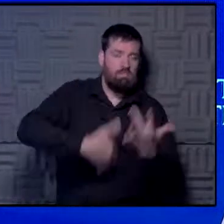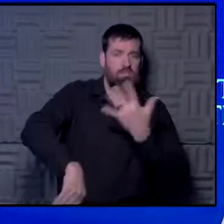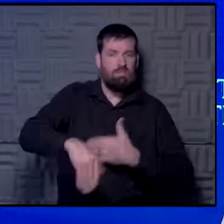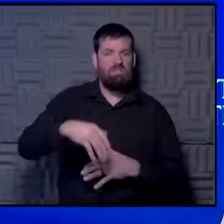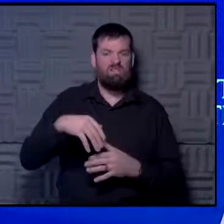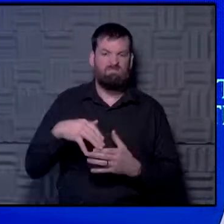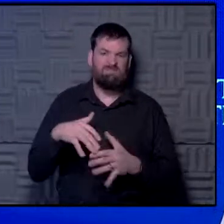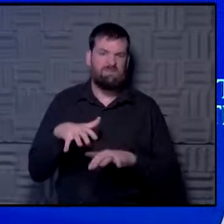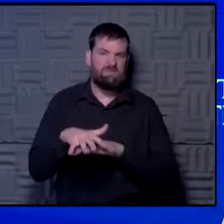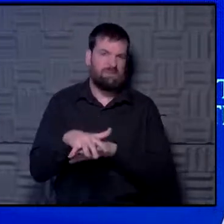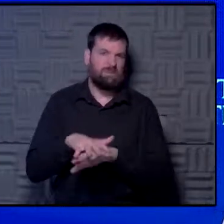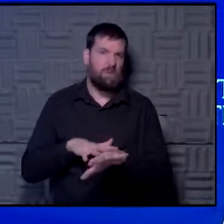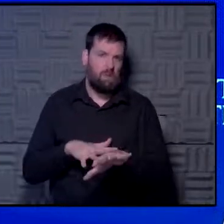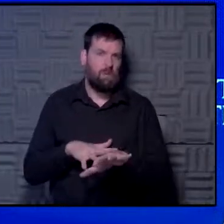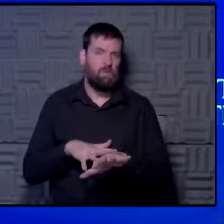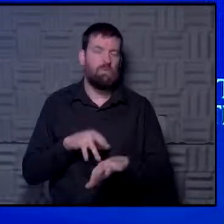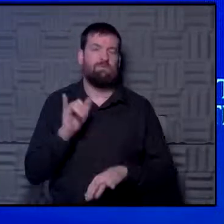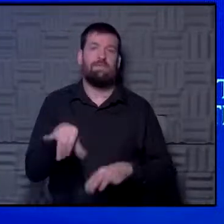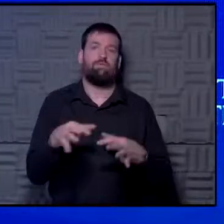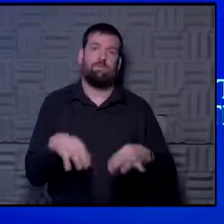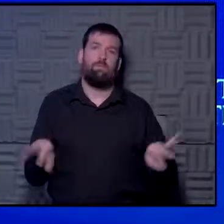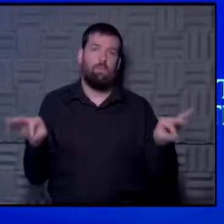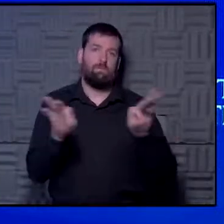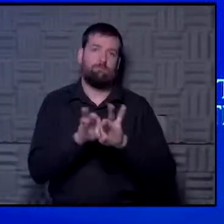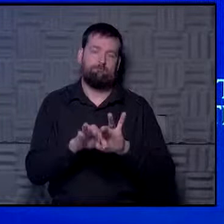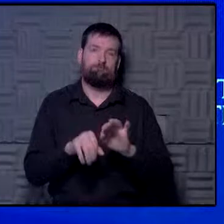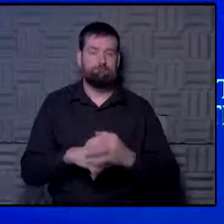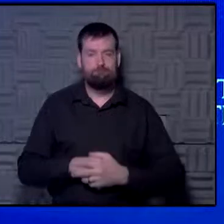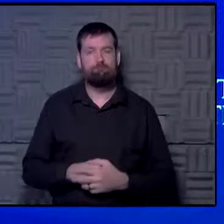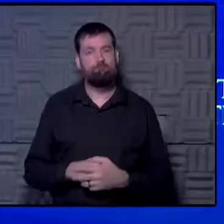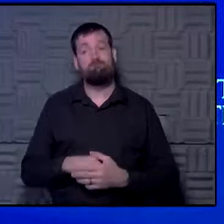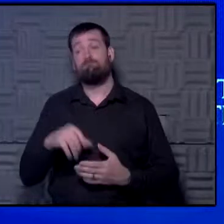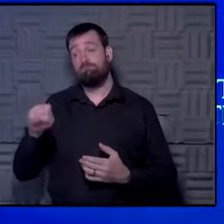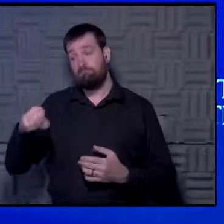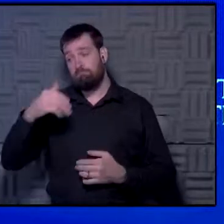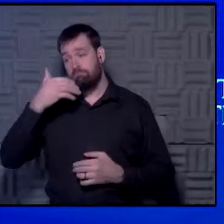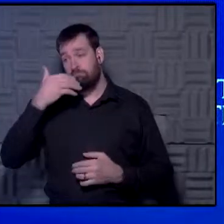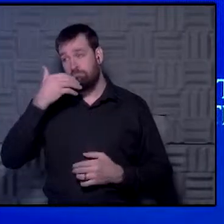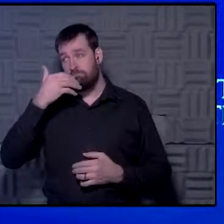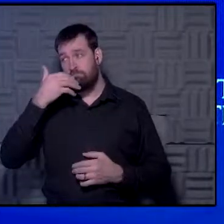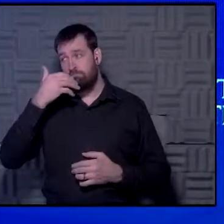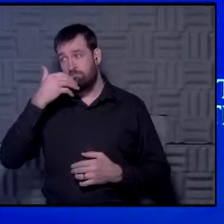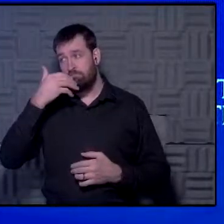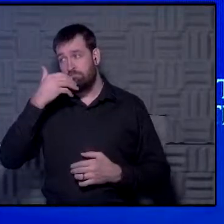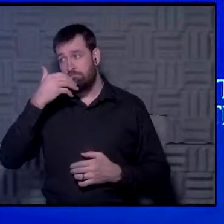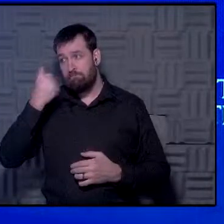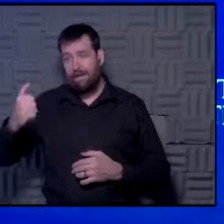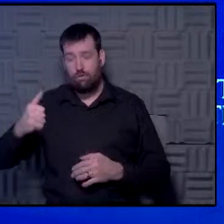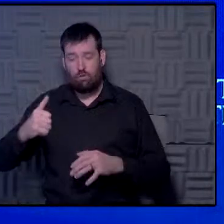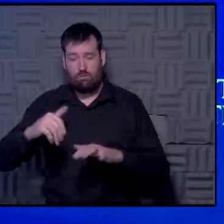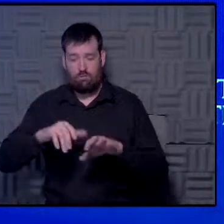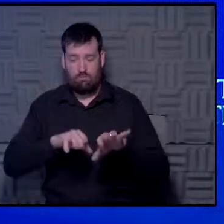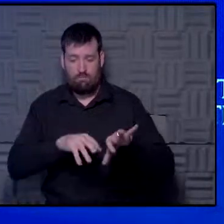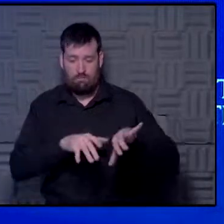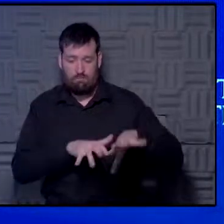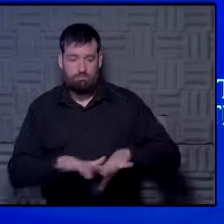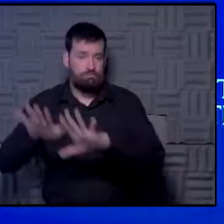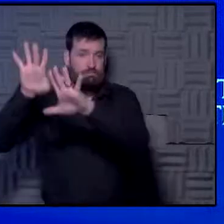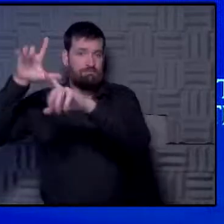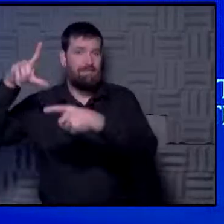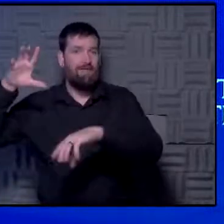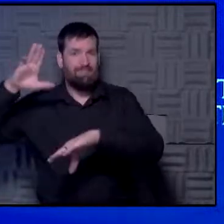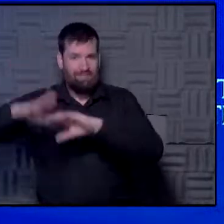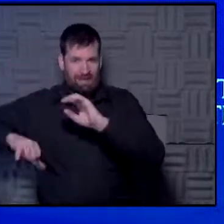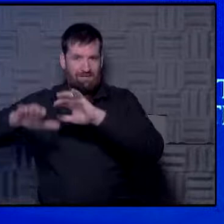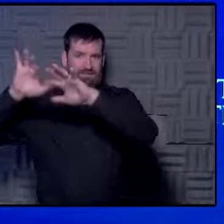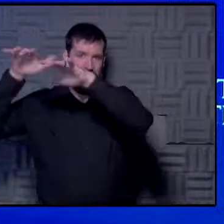relatively slow, and I think that's what's important. Yes, it's better that it moves from the bottom to the top than the top to the bottom, but I